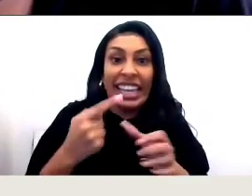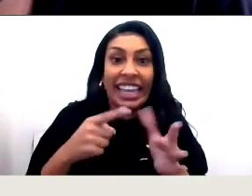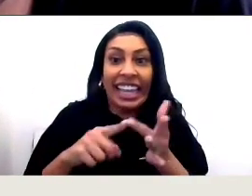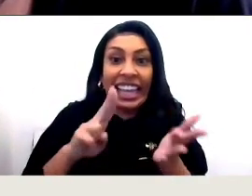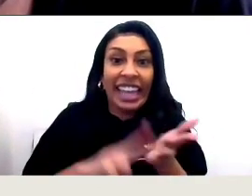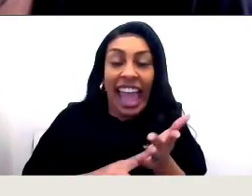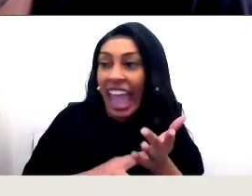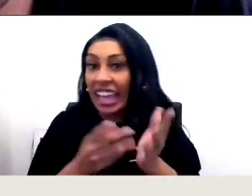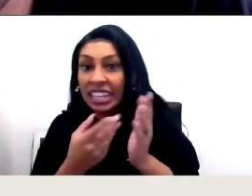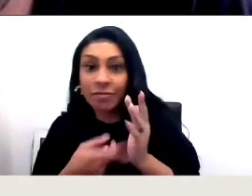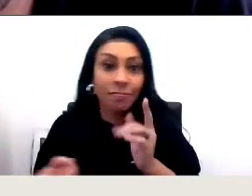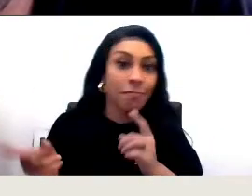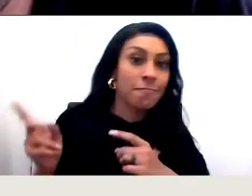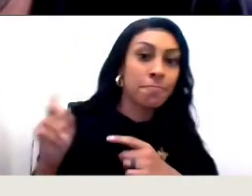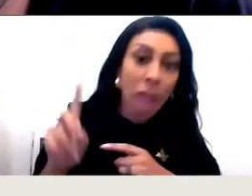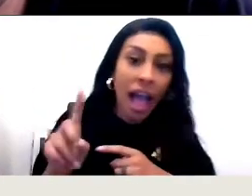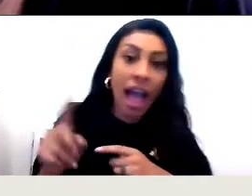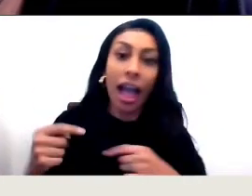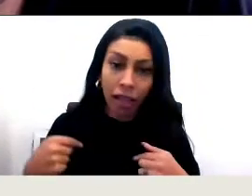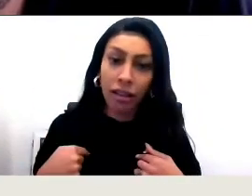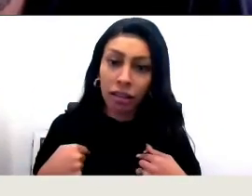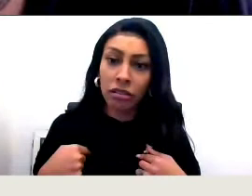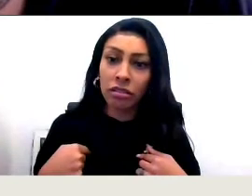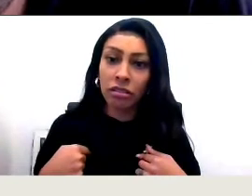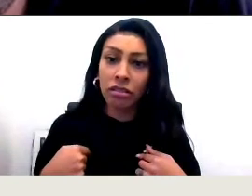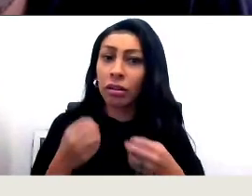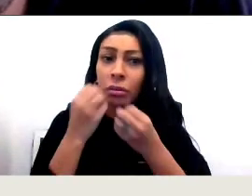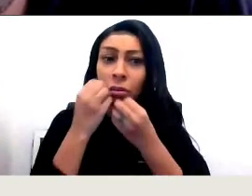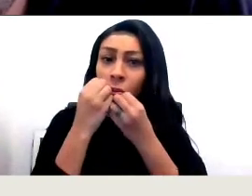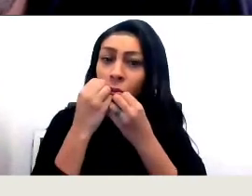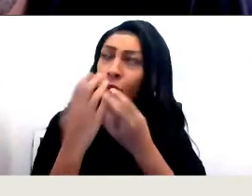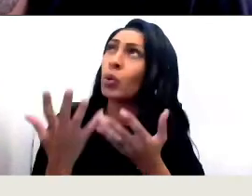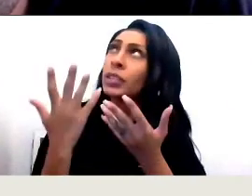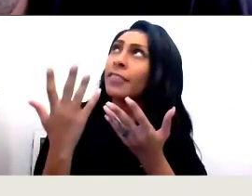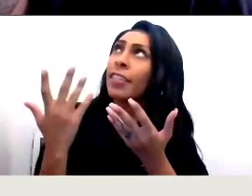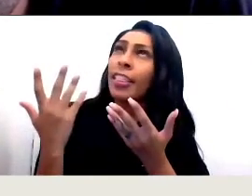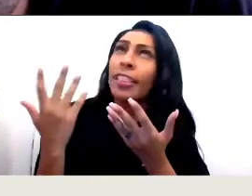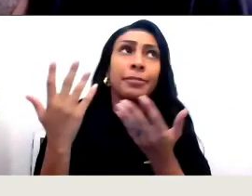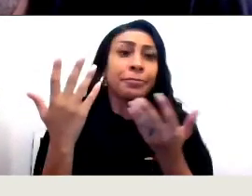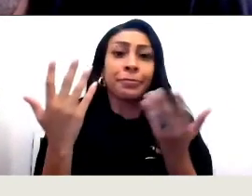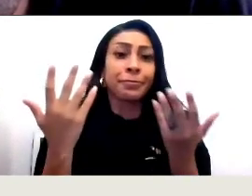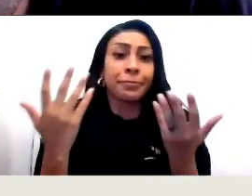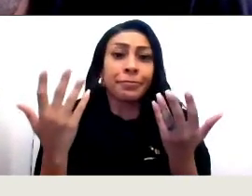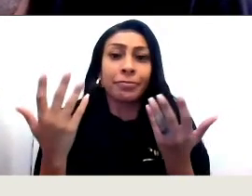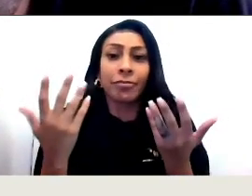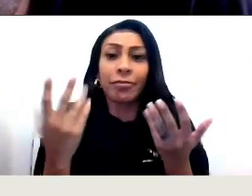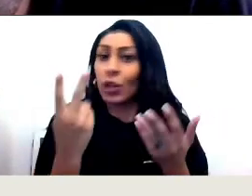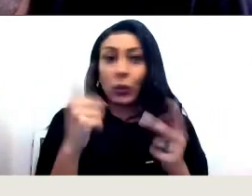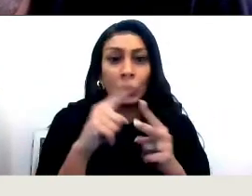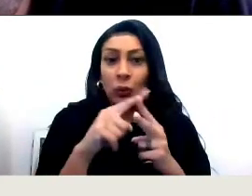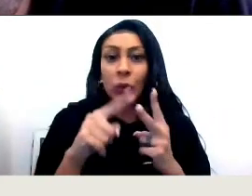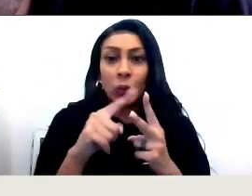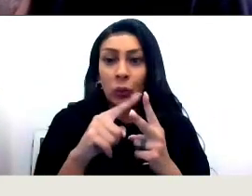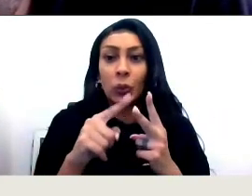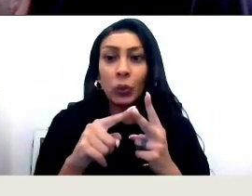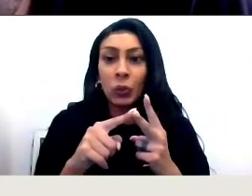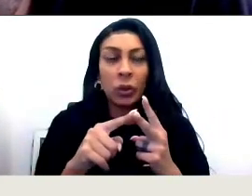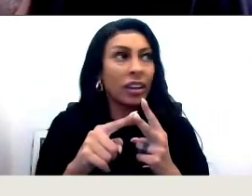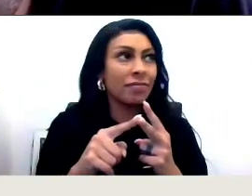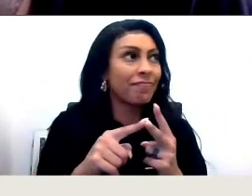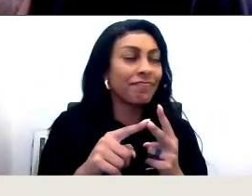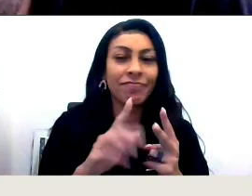you've kind of summed it up beautifully. It is those two things in